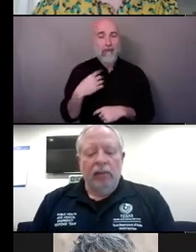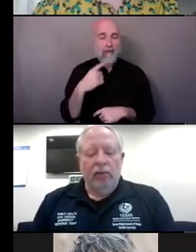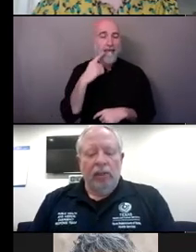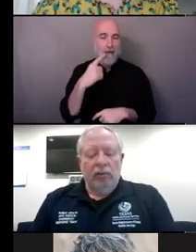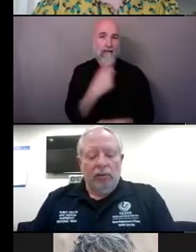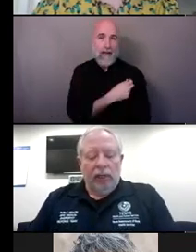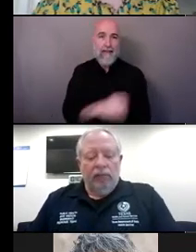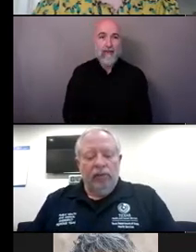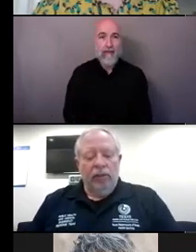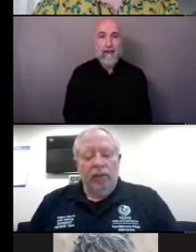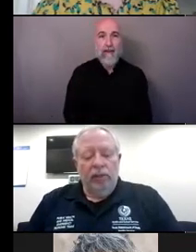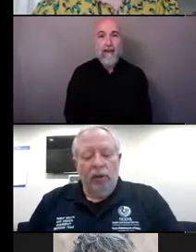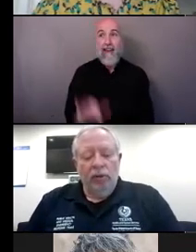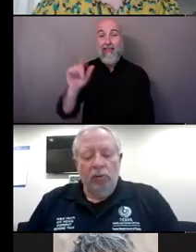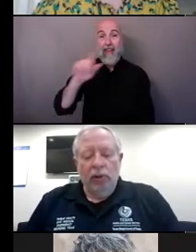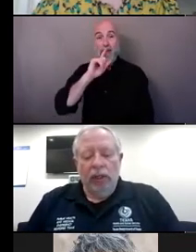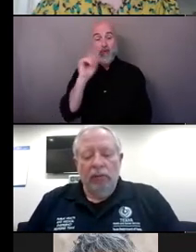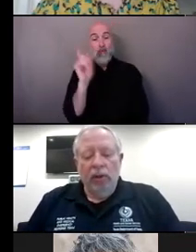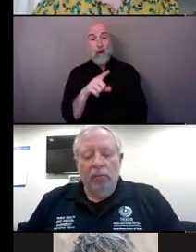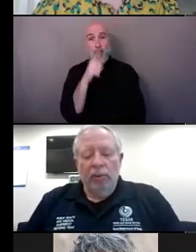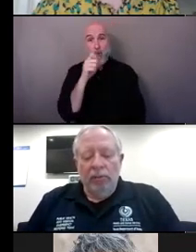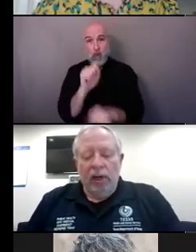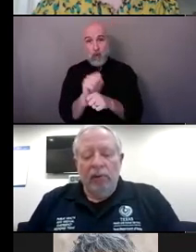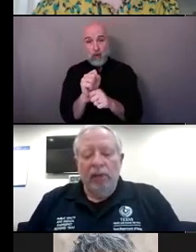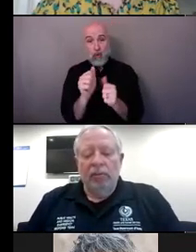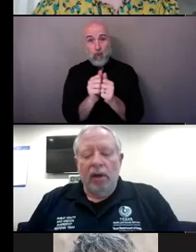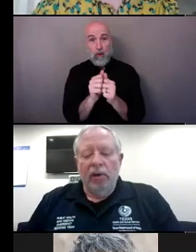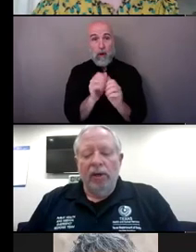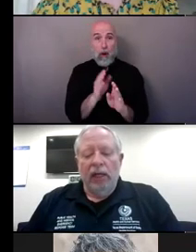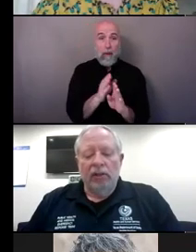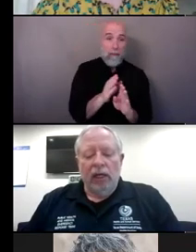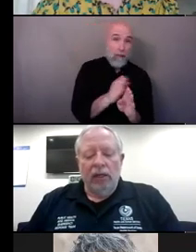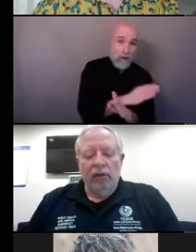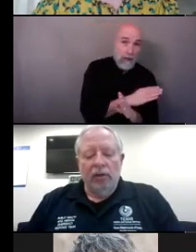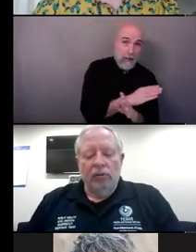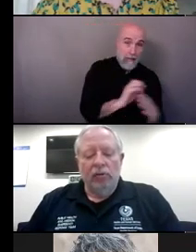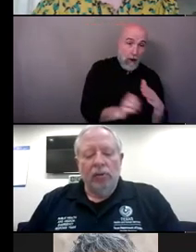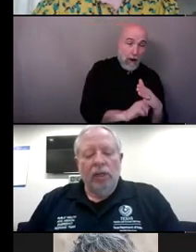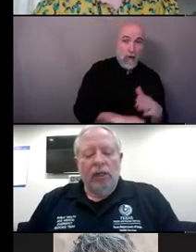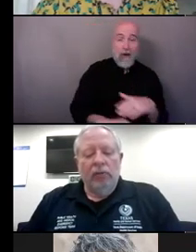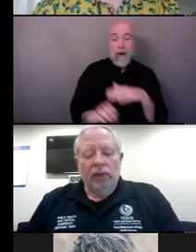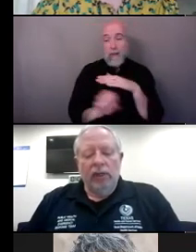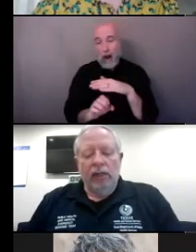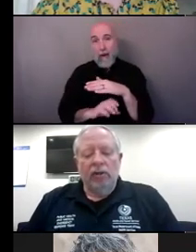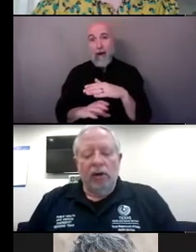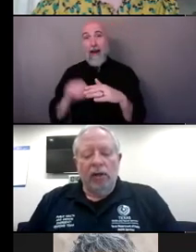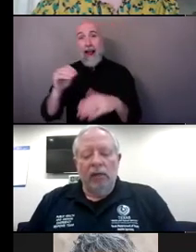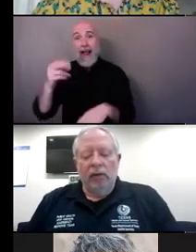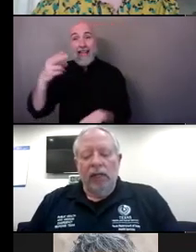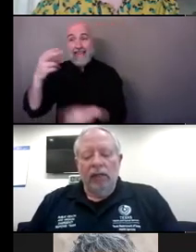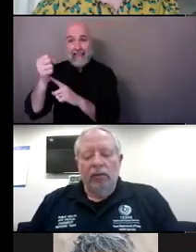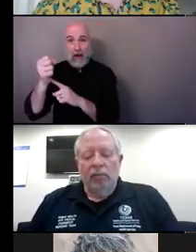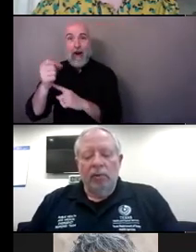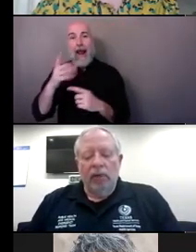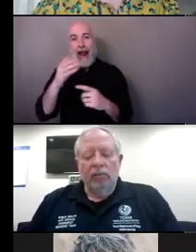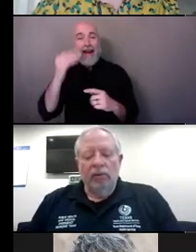And that directive said that those who work in pre-primary, primary, and secondary schools, as well as Head Start and